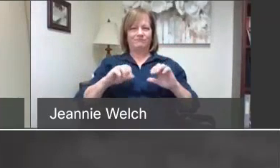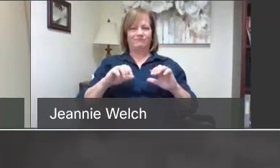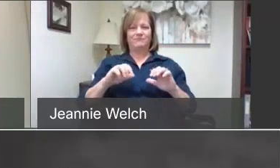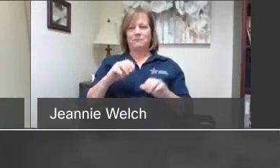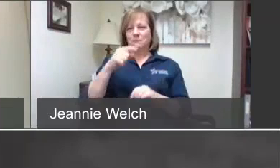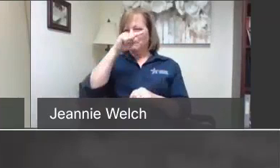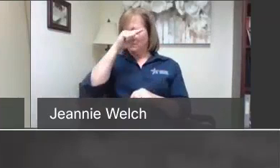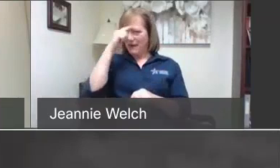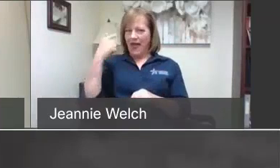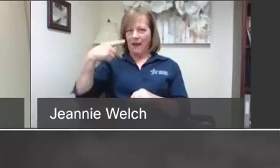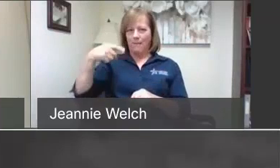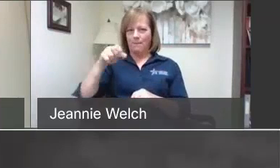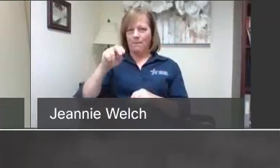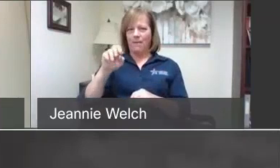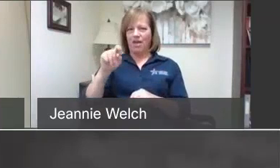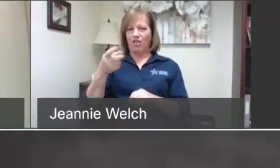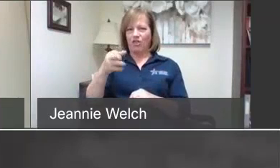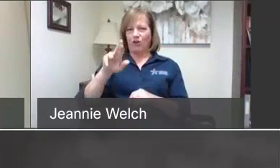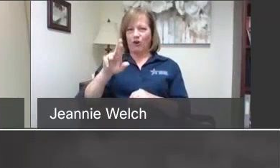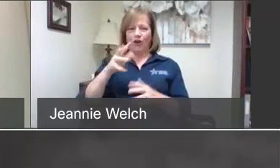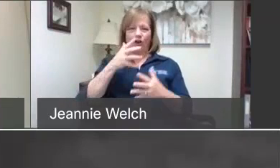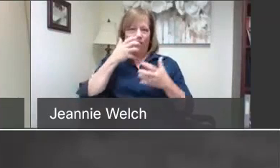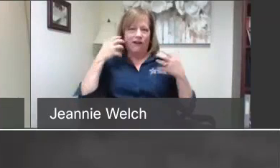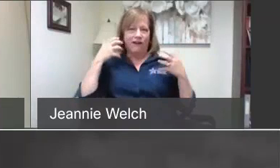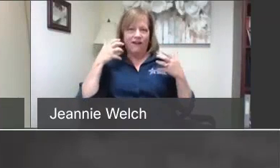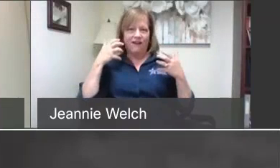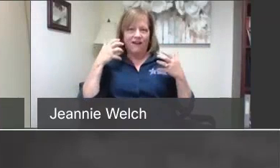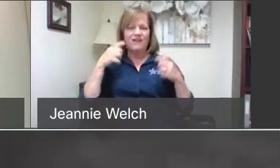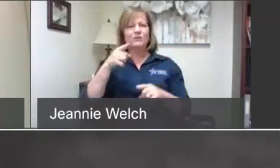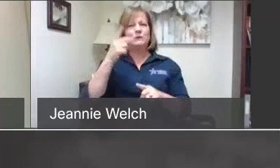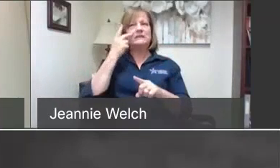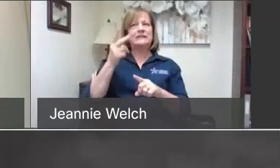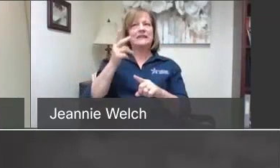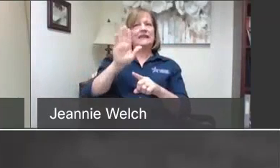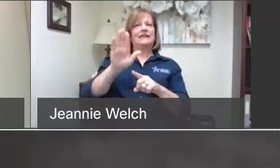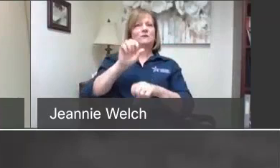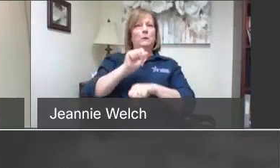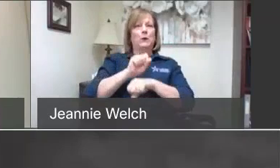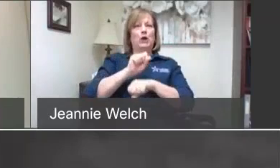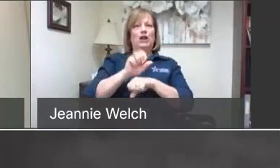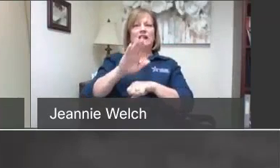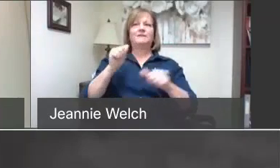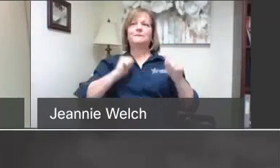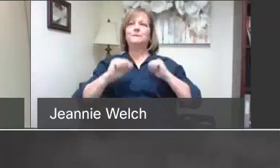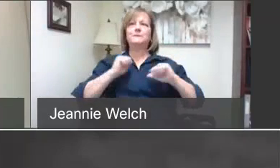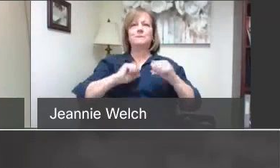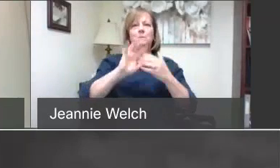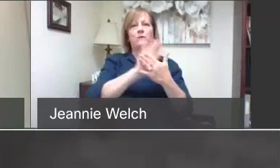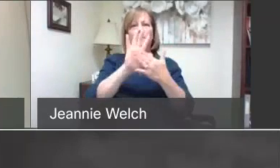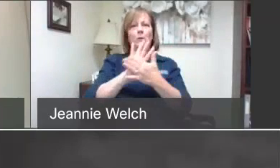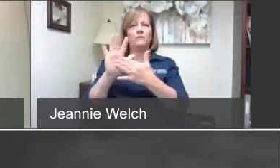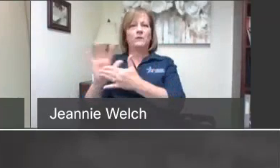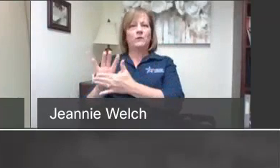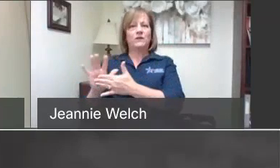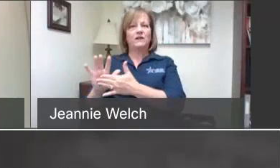we've never met? Basically, because their work, their body of work helped us maybe get through a difficult time in